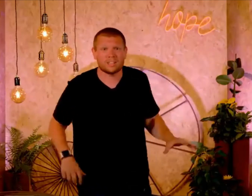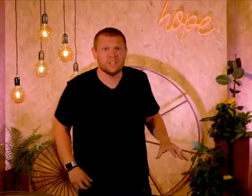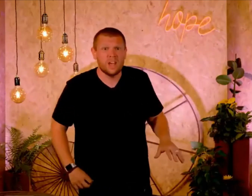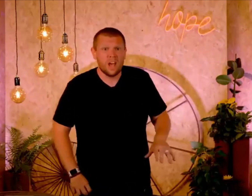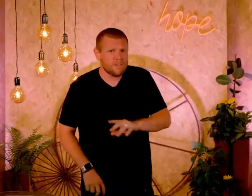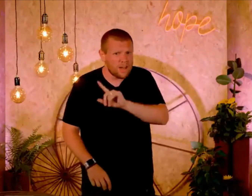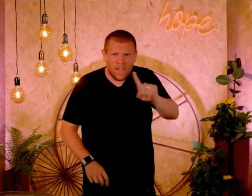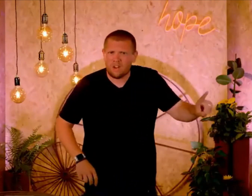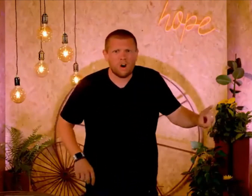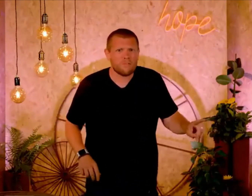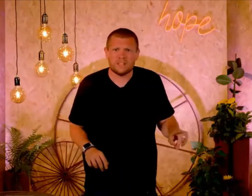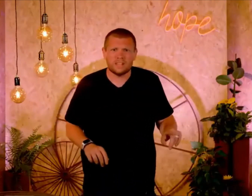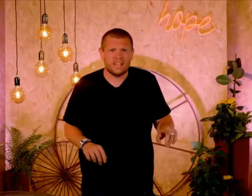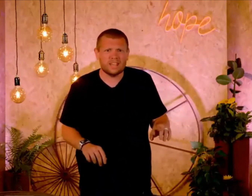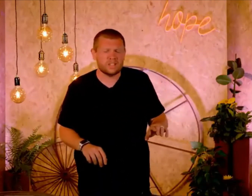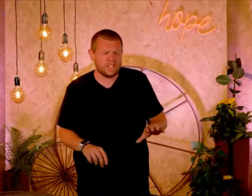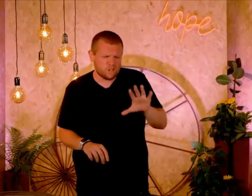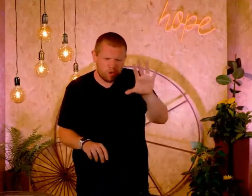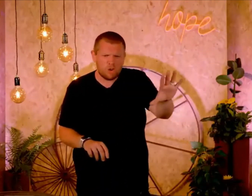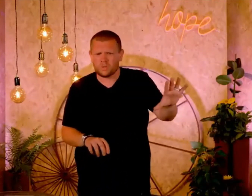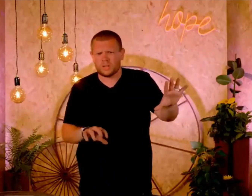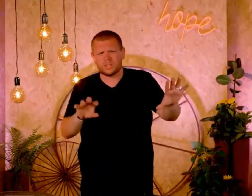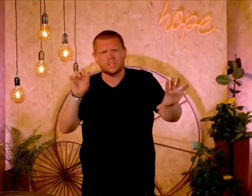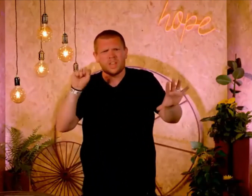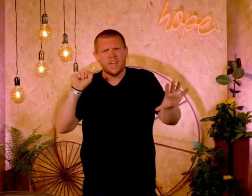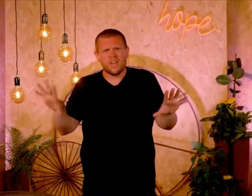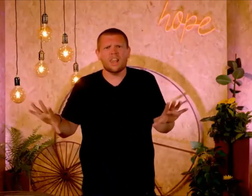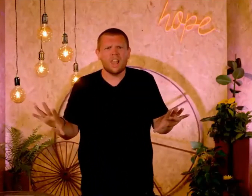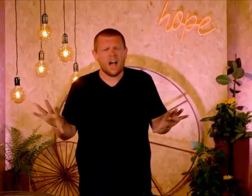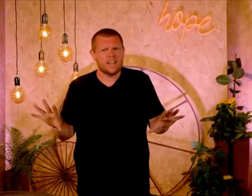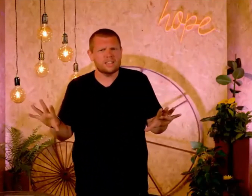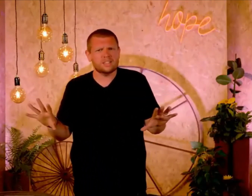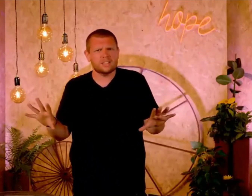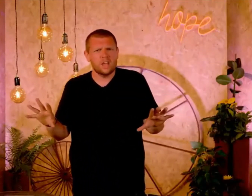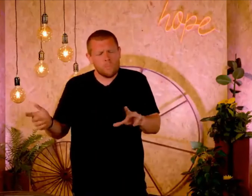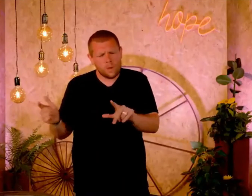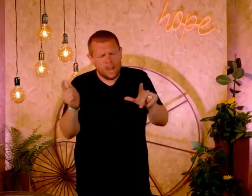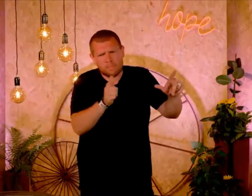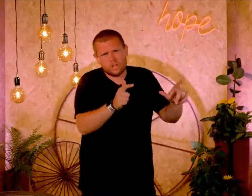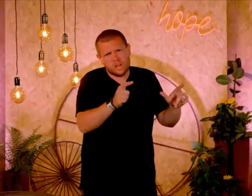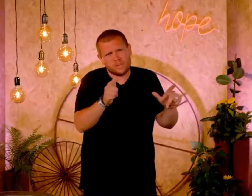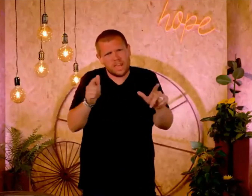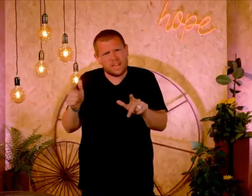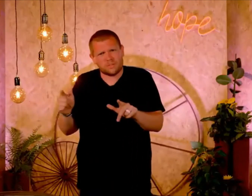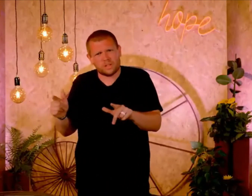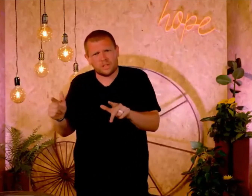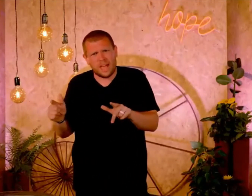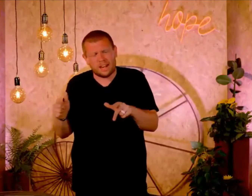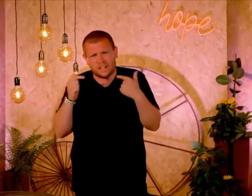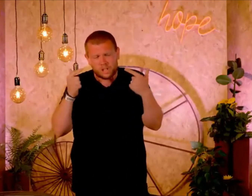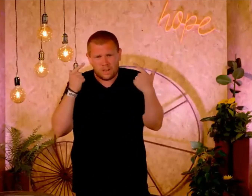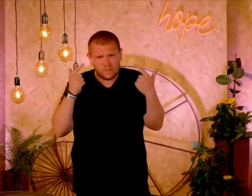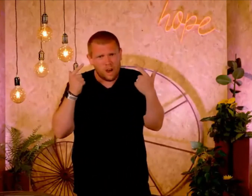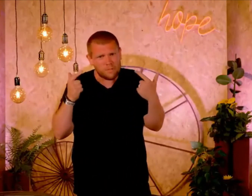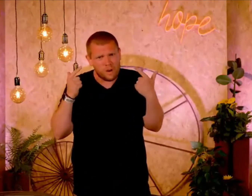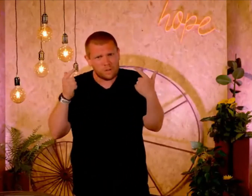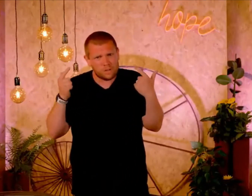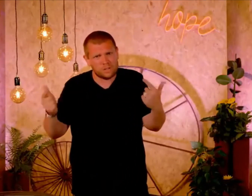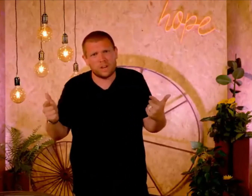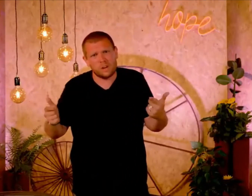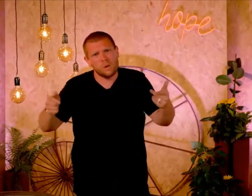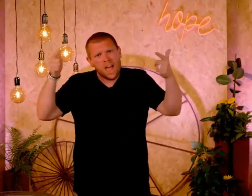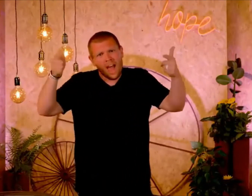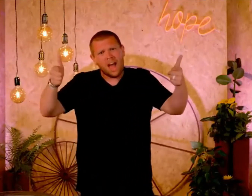bias, of how they're not fit to lead us. They're truth twisters, they're liars. But let me shift gears for a sec, let's shift our